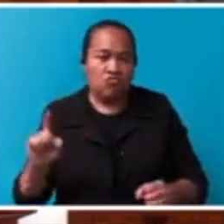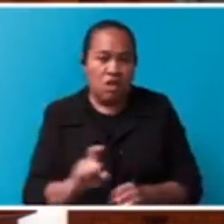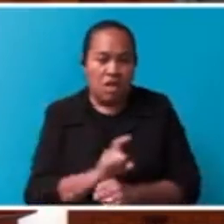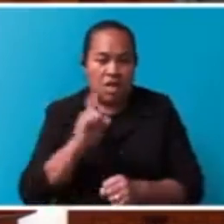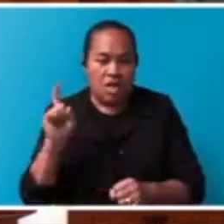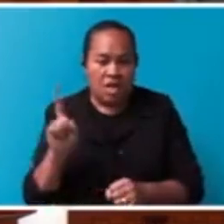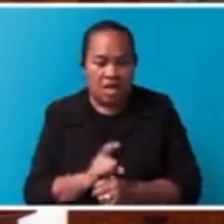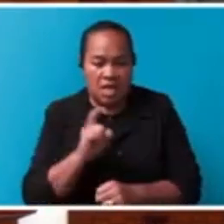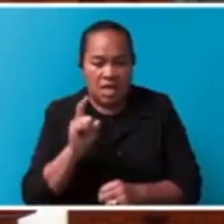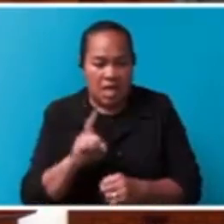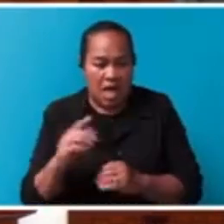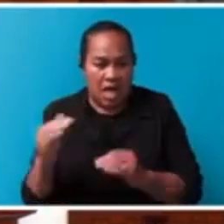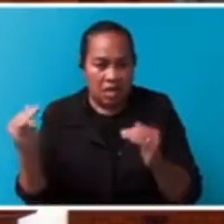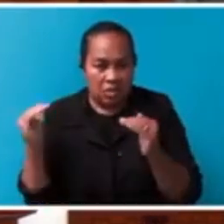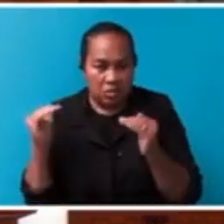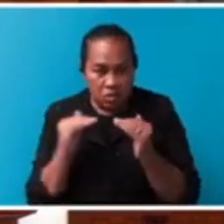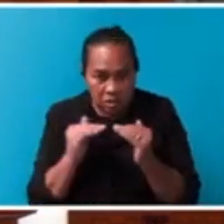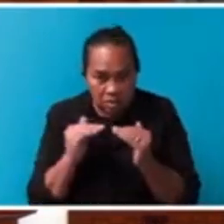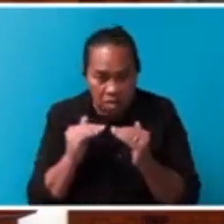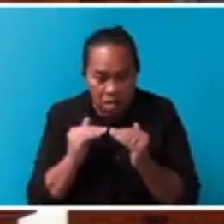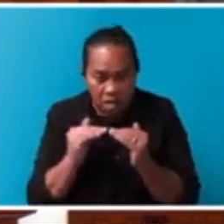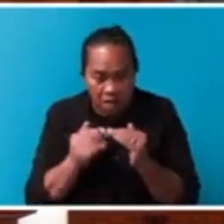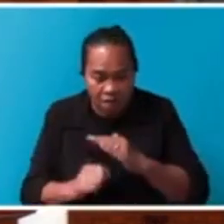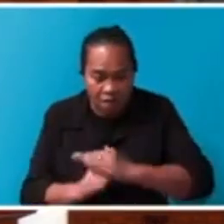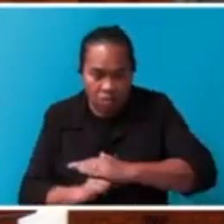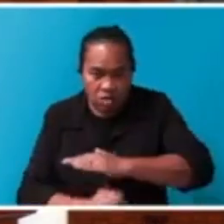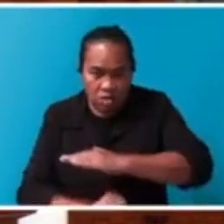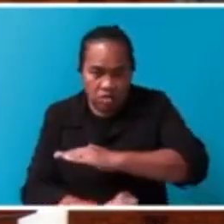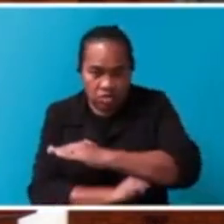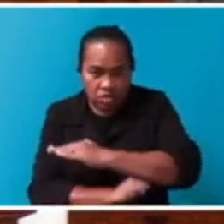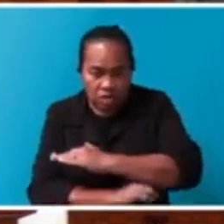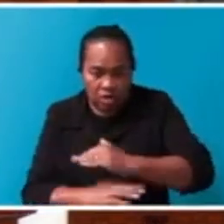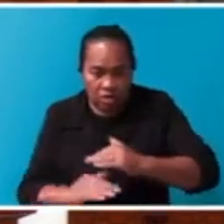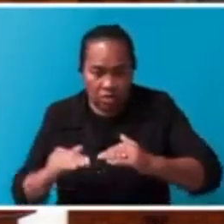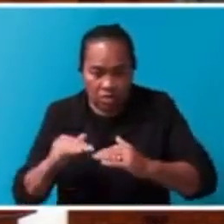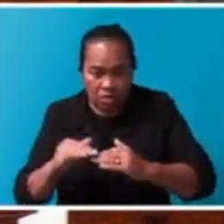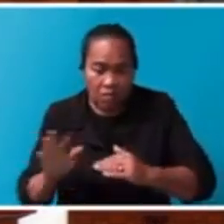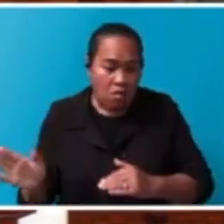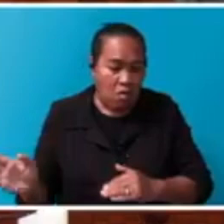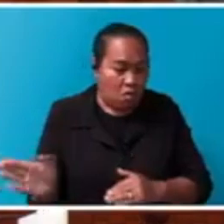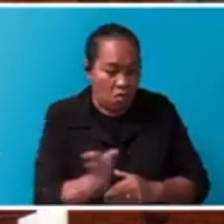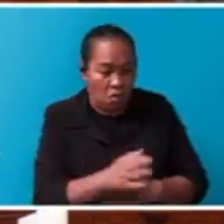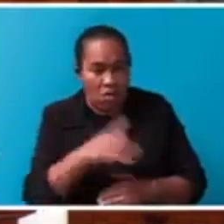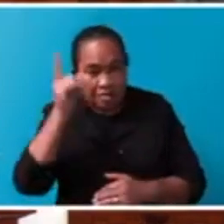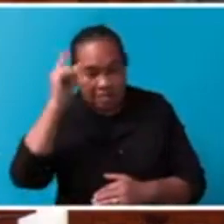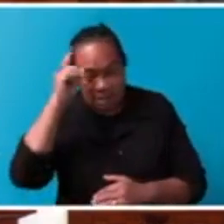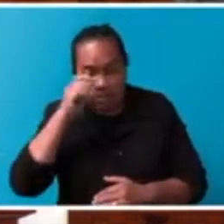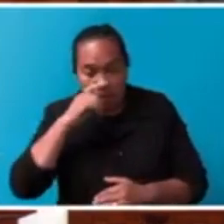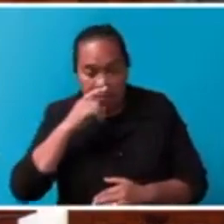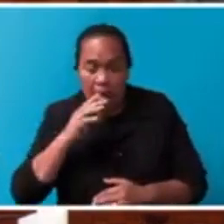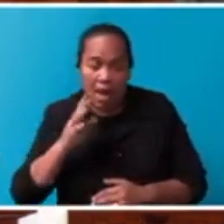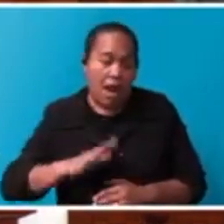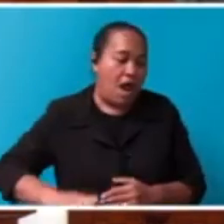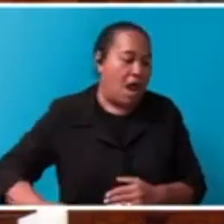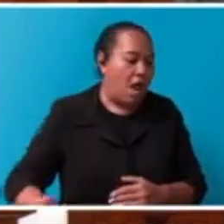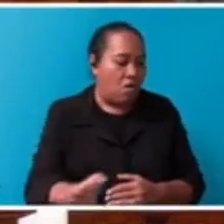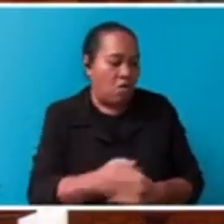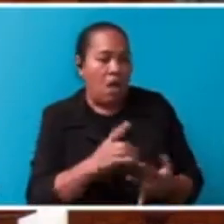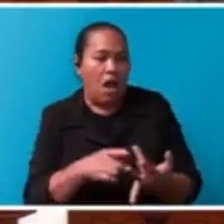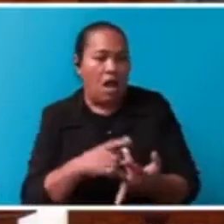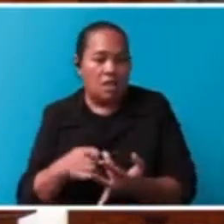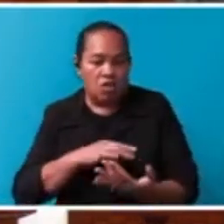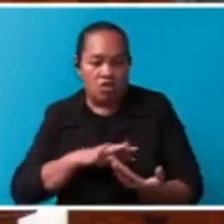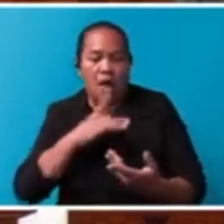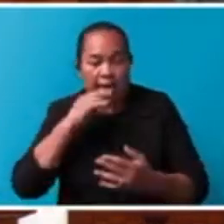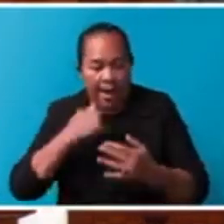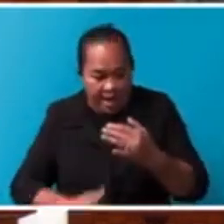and equitable foundation where iTaukei people and all other communities can access